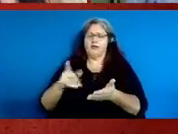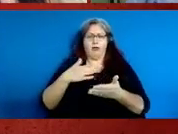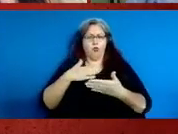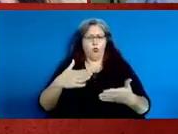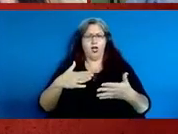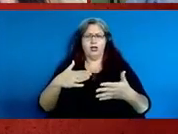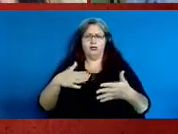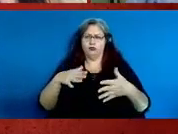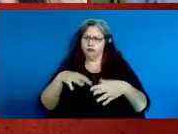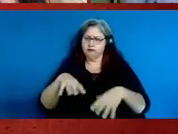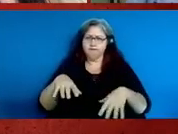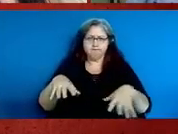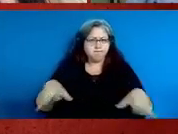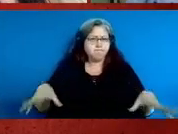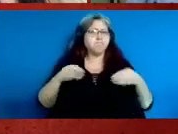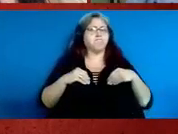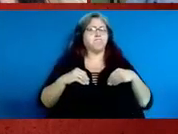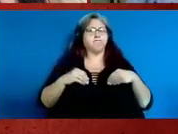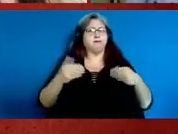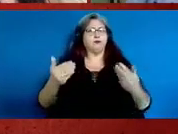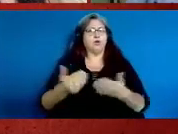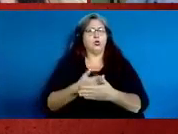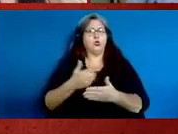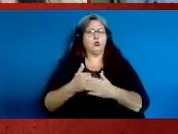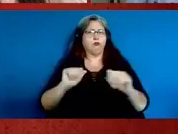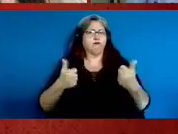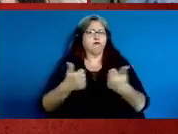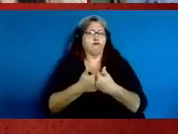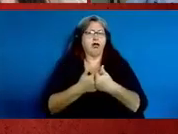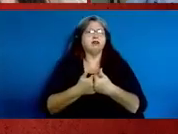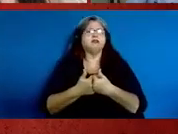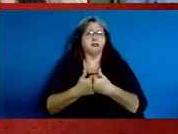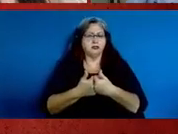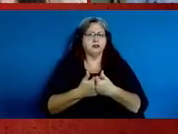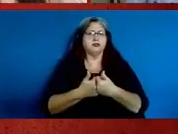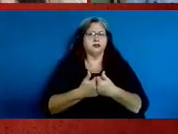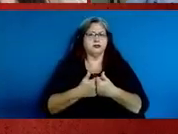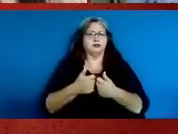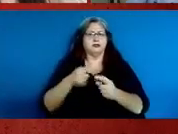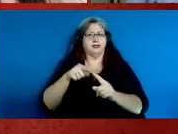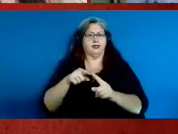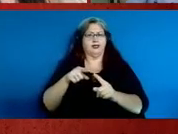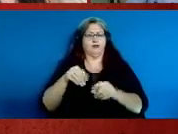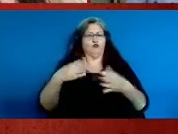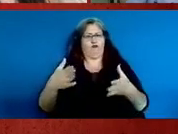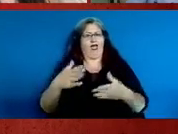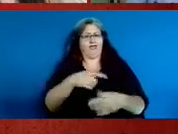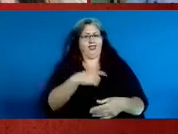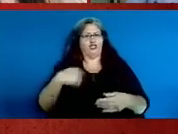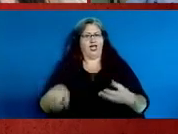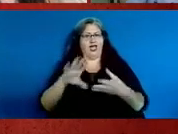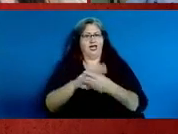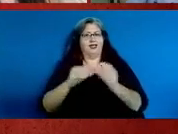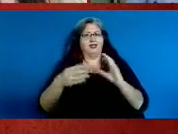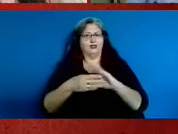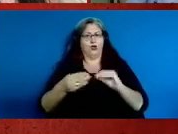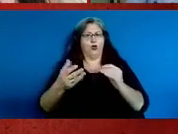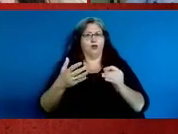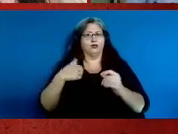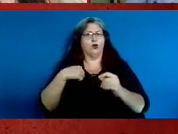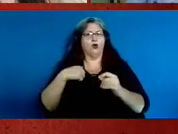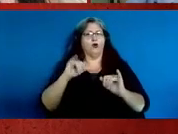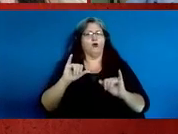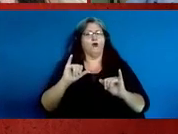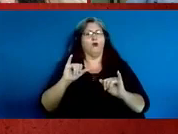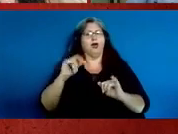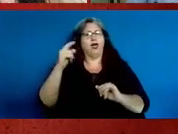endeavor and have this Chinese story be told. And I think